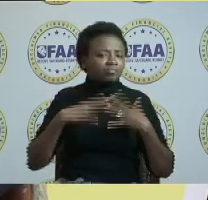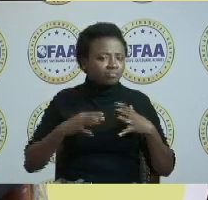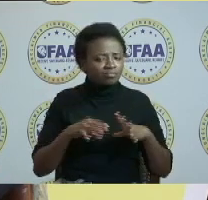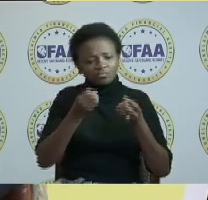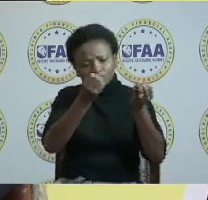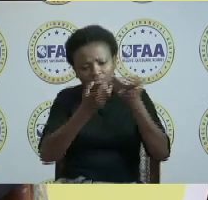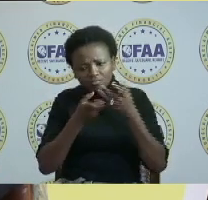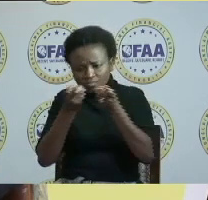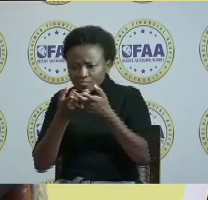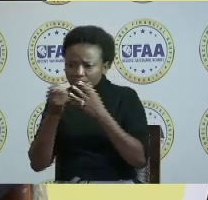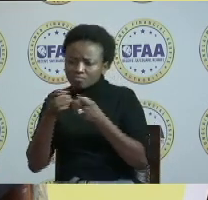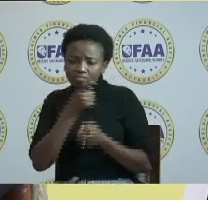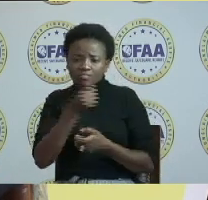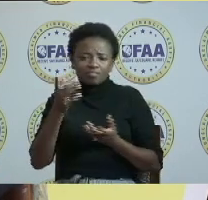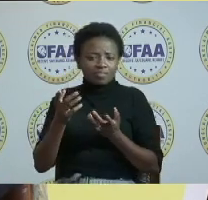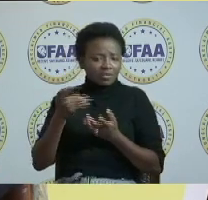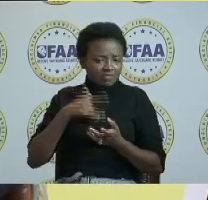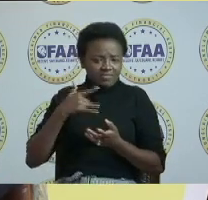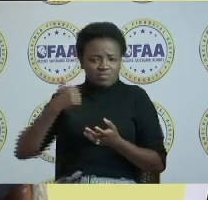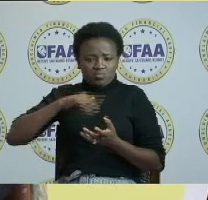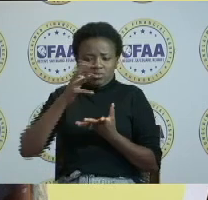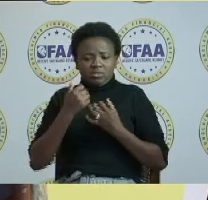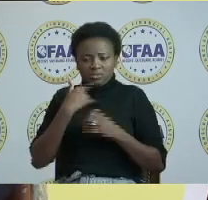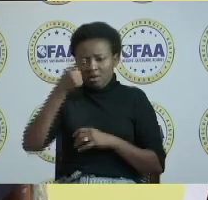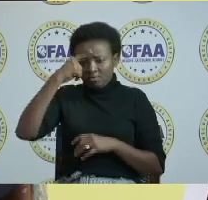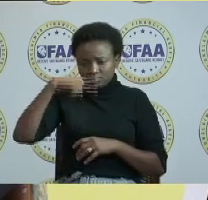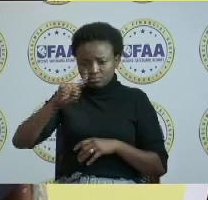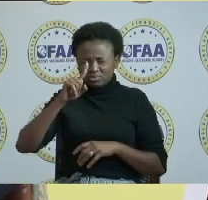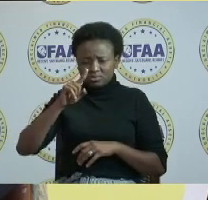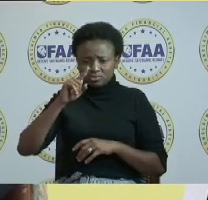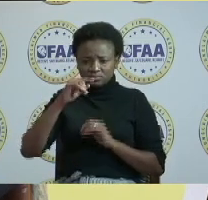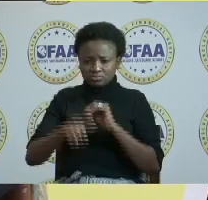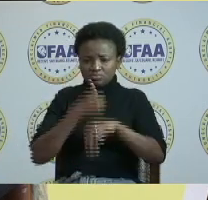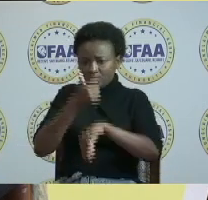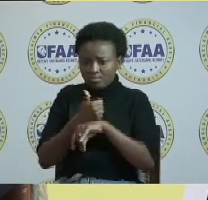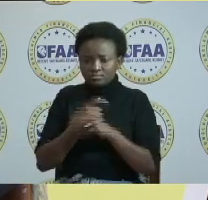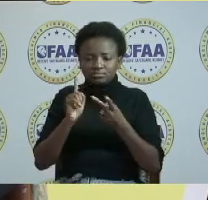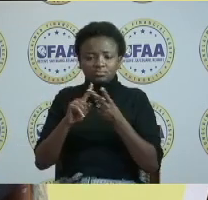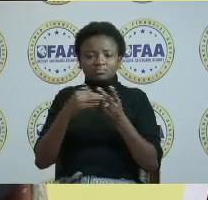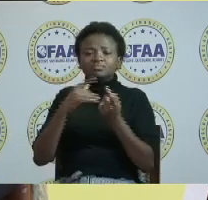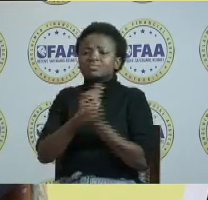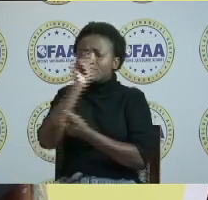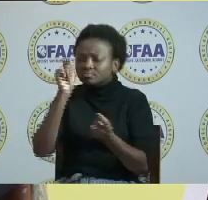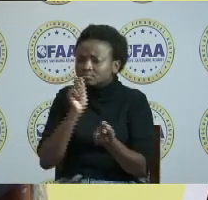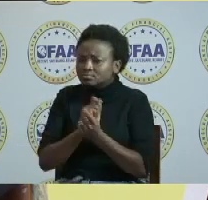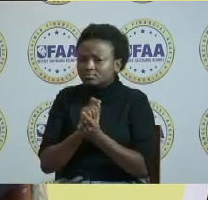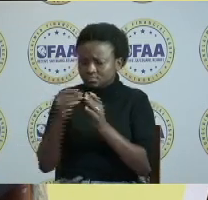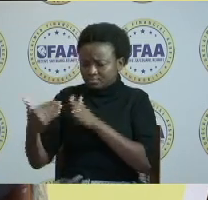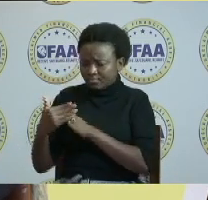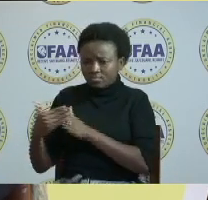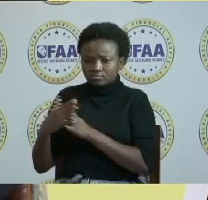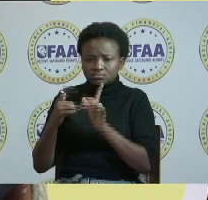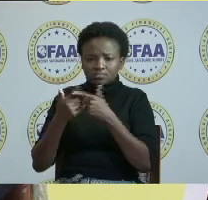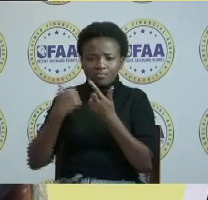interventions that we need to put in place? Are there any specific aspects we need to recalibrate so that we make it